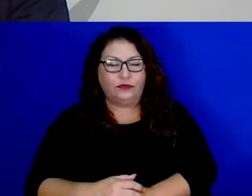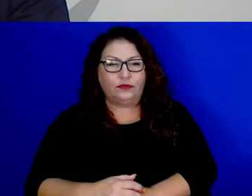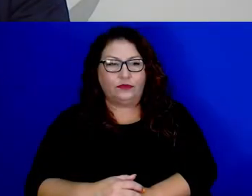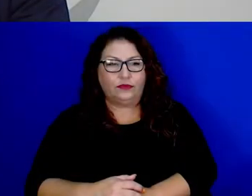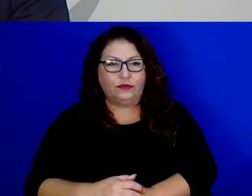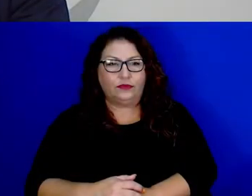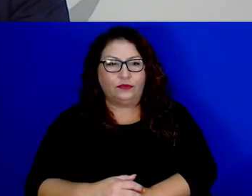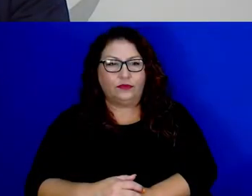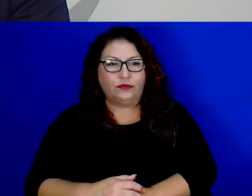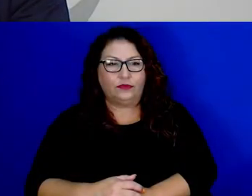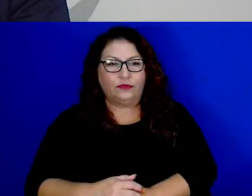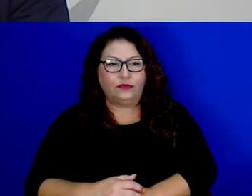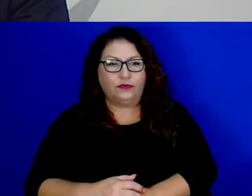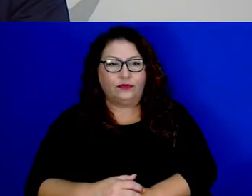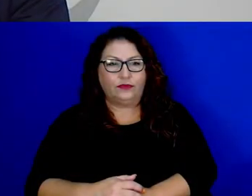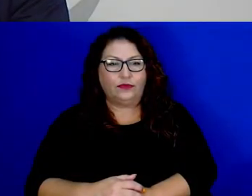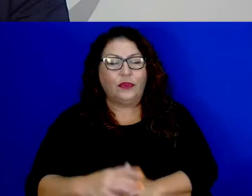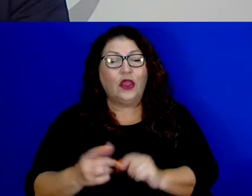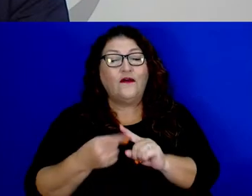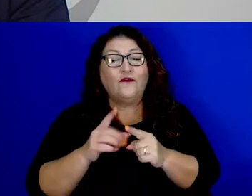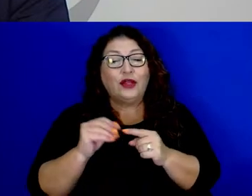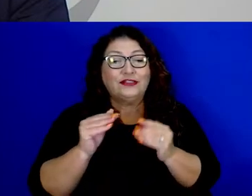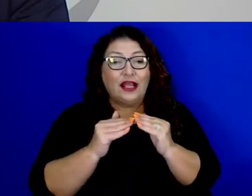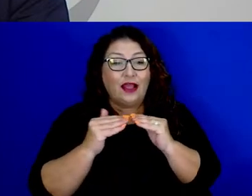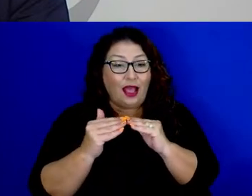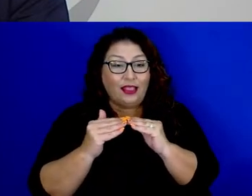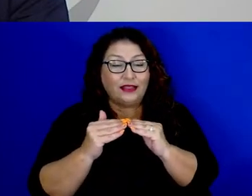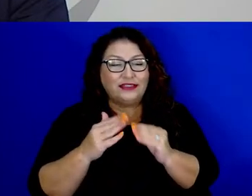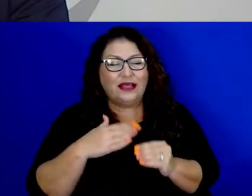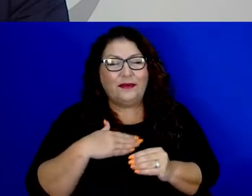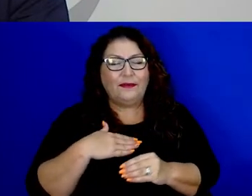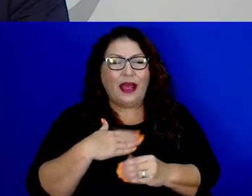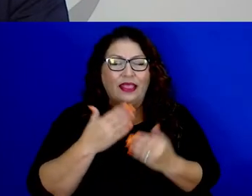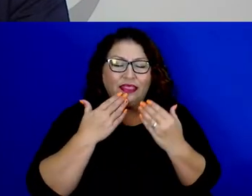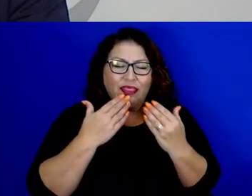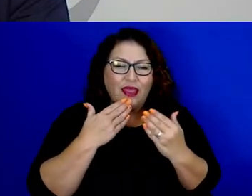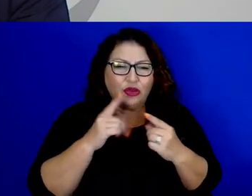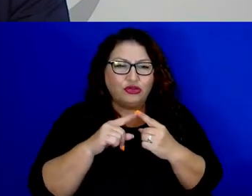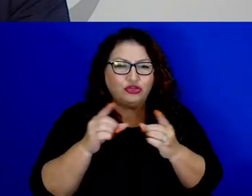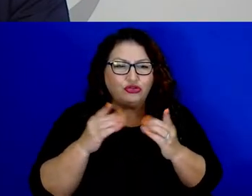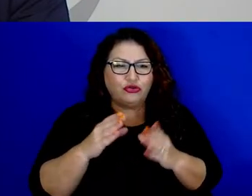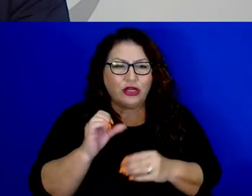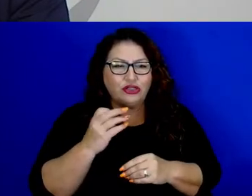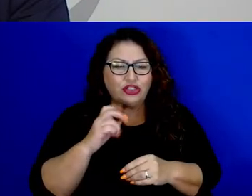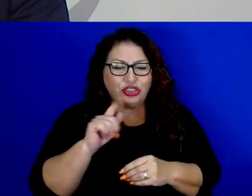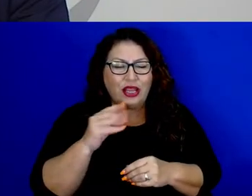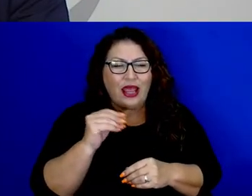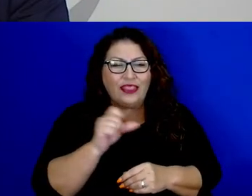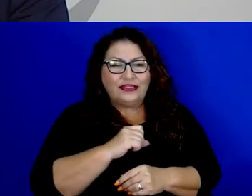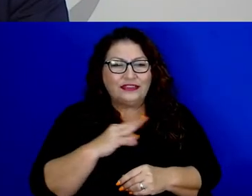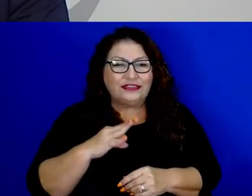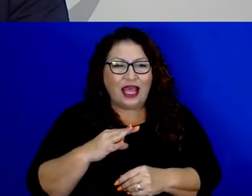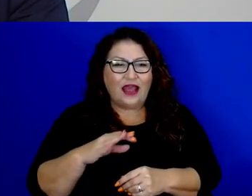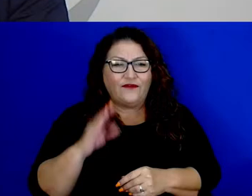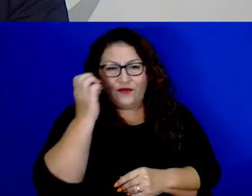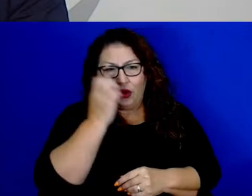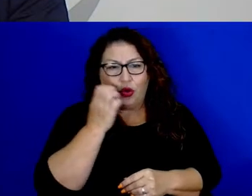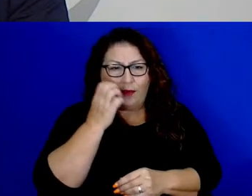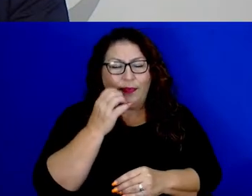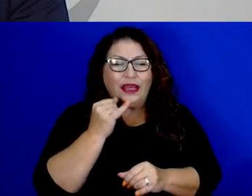Dear friends and colleagues, my sincere thanks to Director Scheele and the staff of the European Institute for Gender